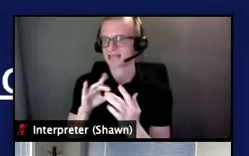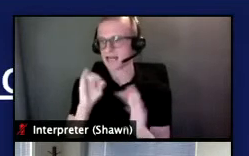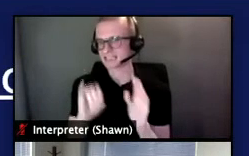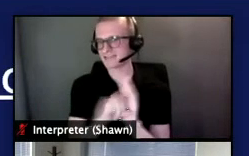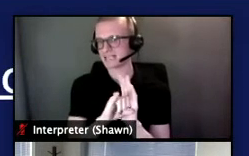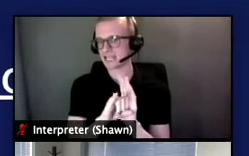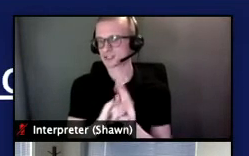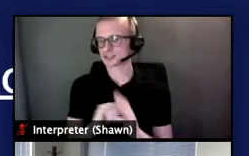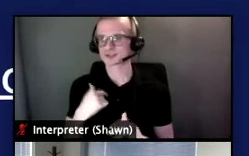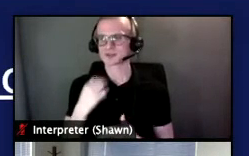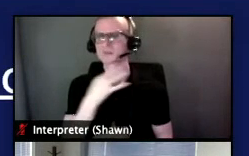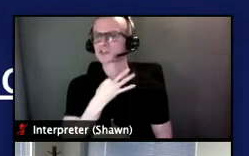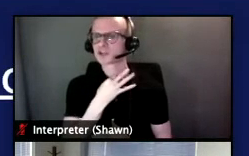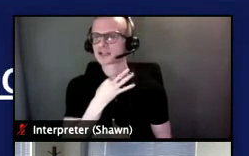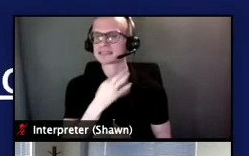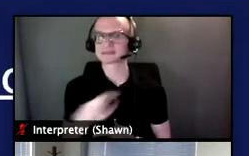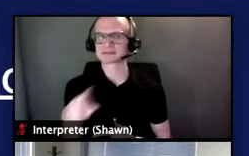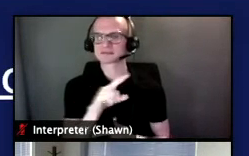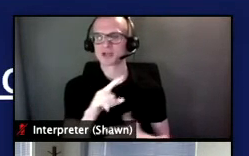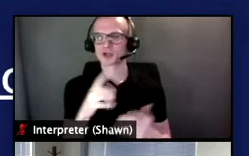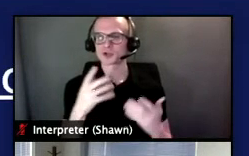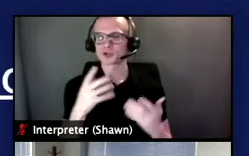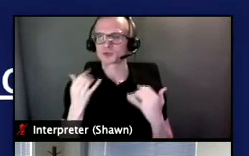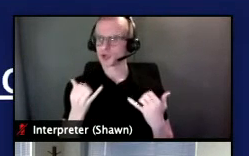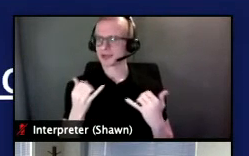any conversations about